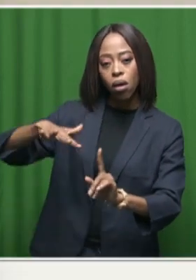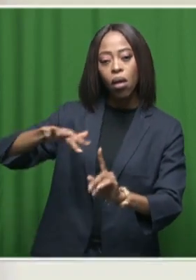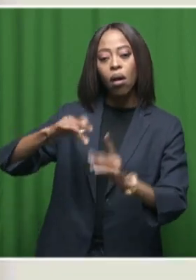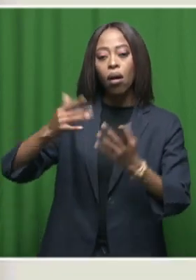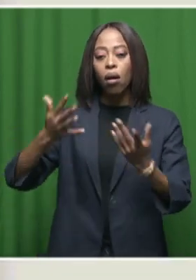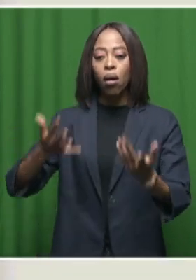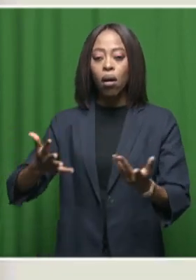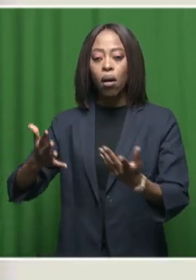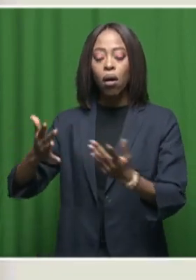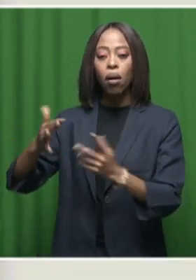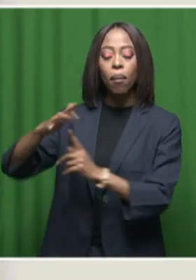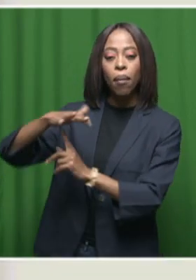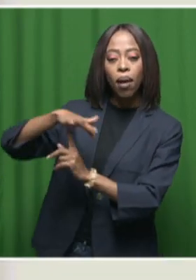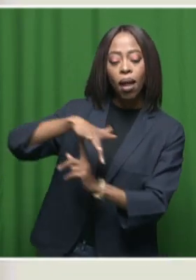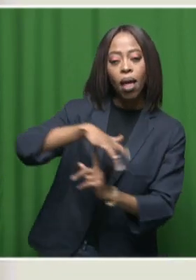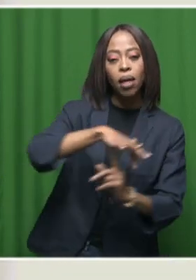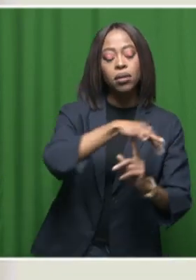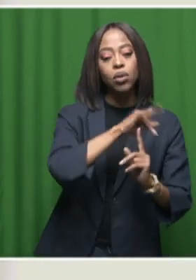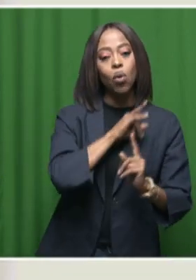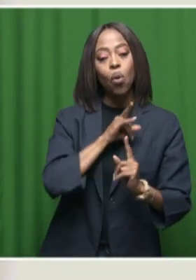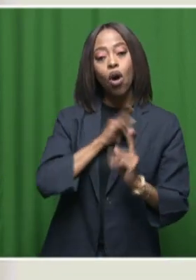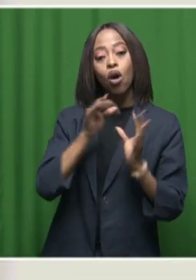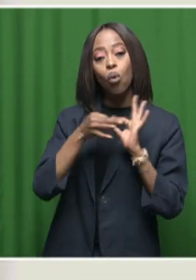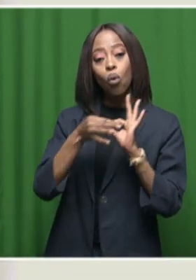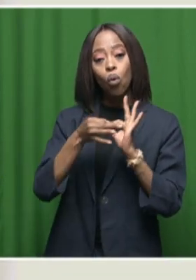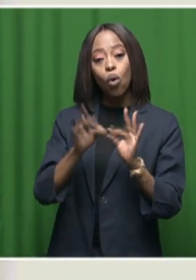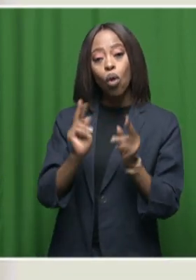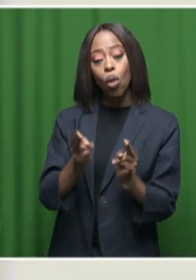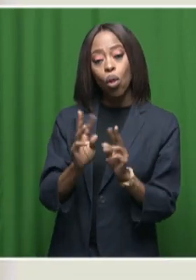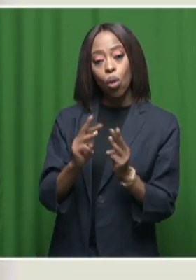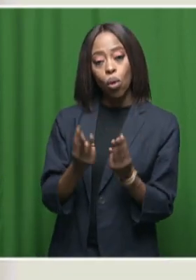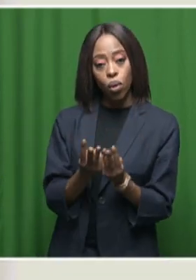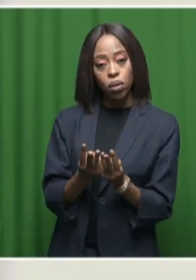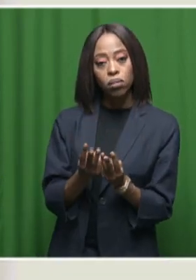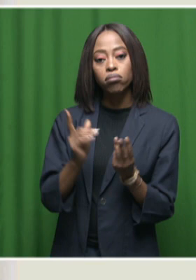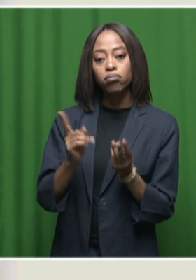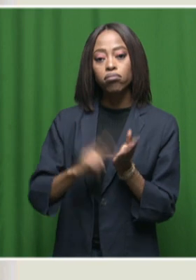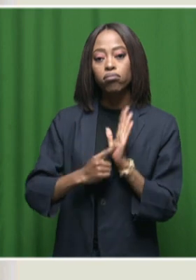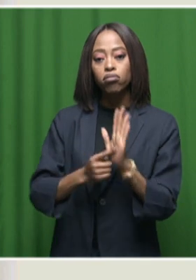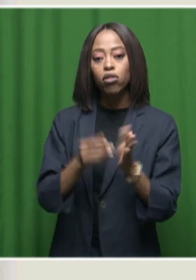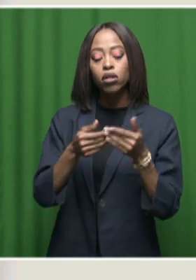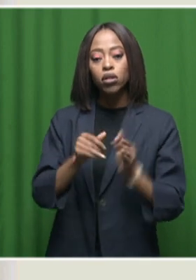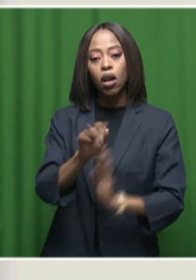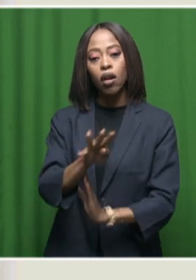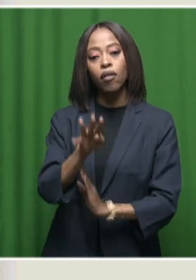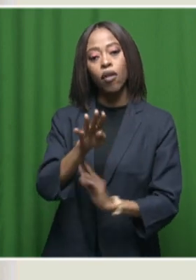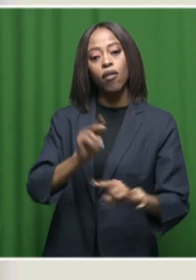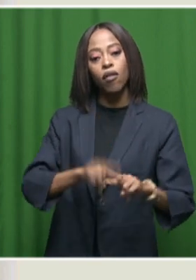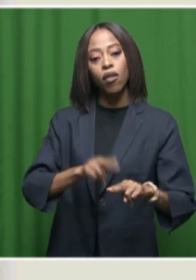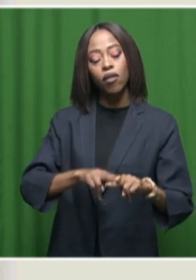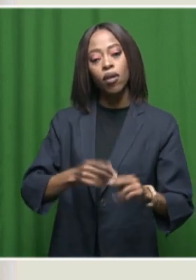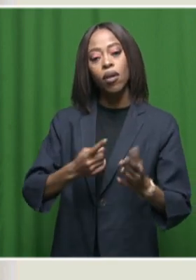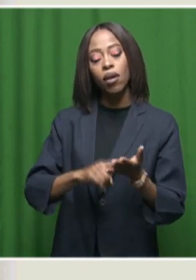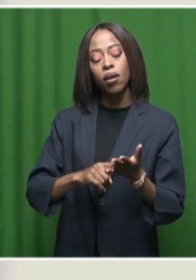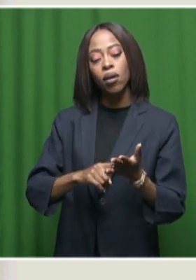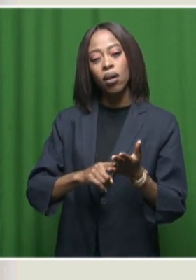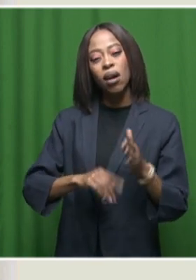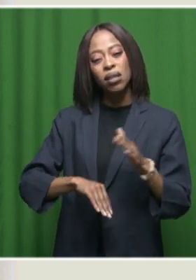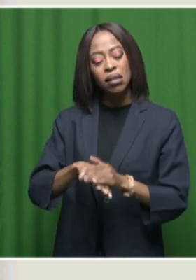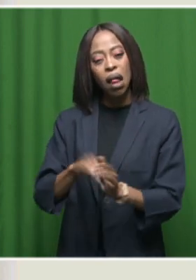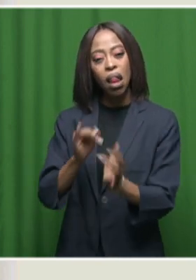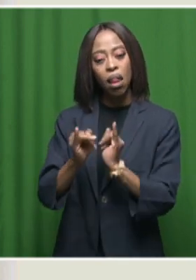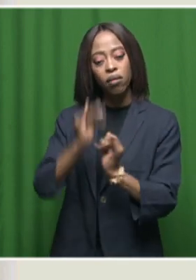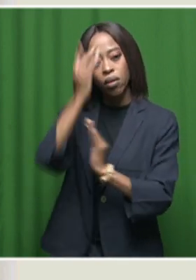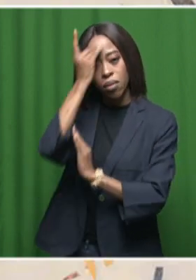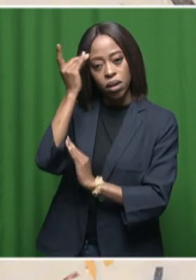planes inspired by our shifting relationship with the natural world. The exhibition opened on the 4th of February and will be showcased until the